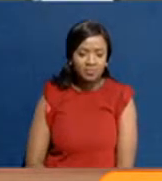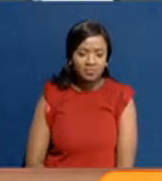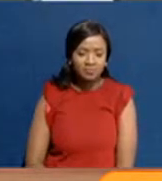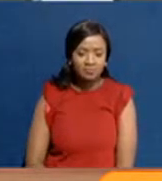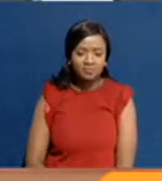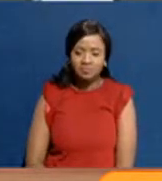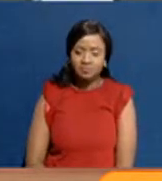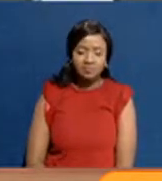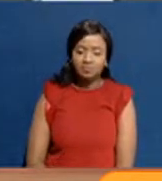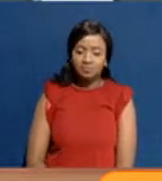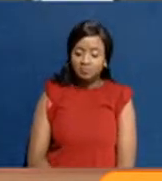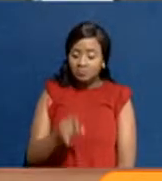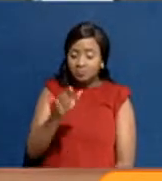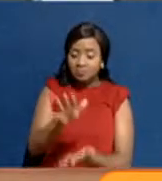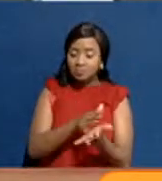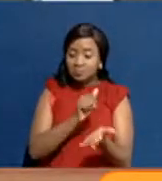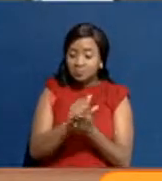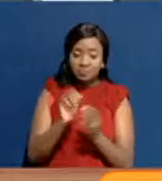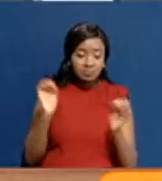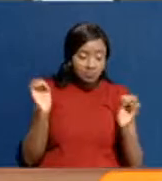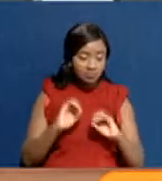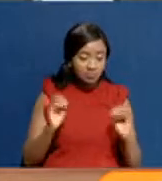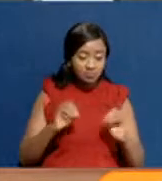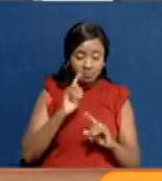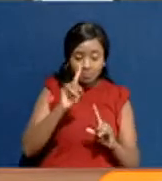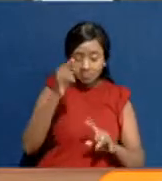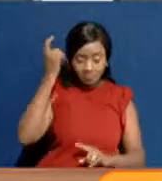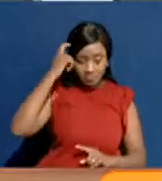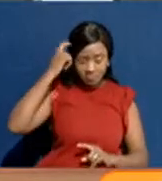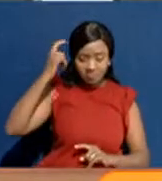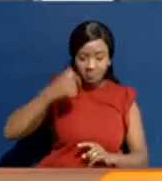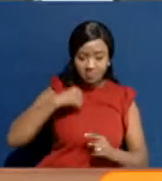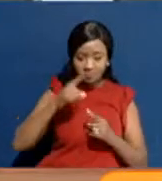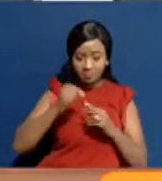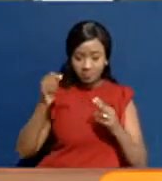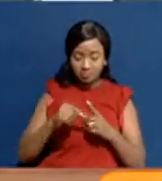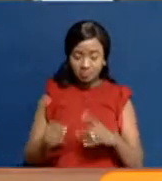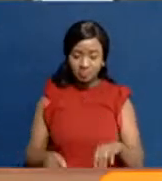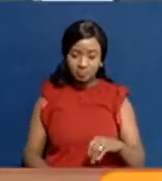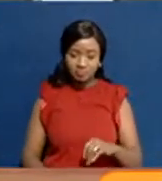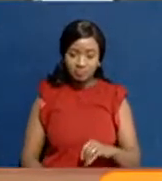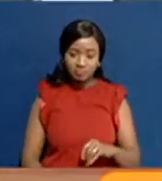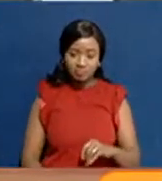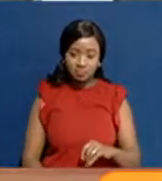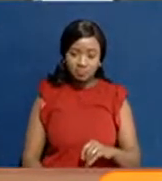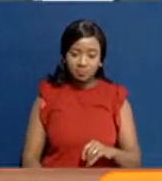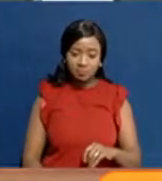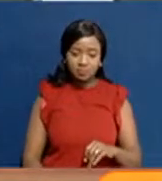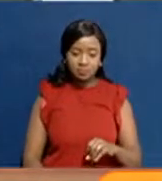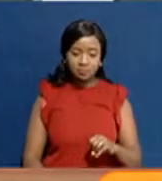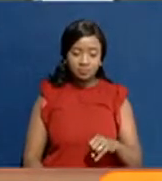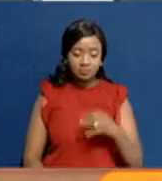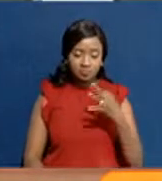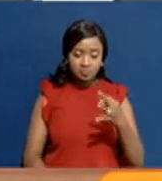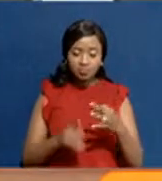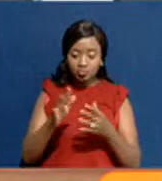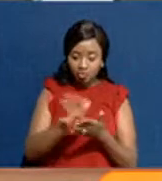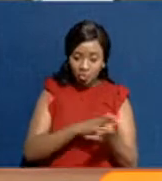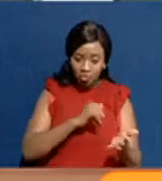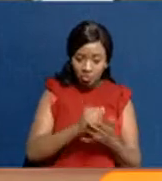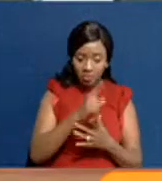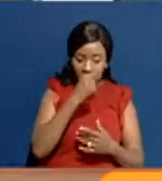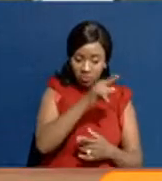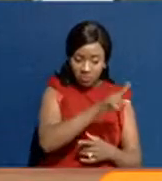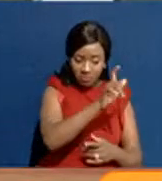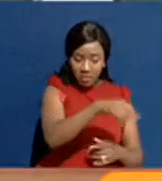We don't destroy it. Because remember, there were 3 options given. You either destroy it at the cost of... of the importer.